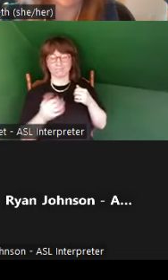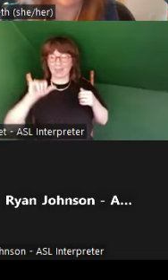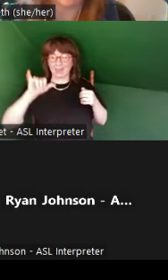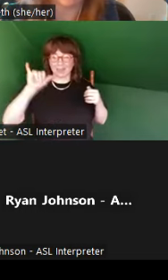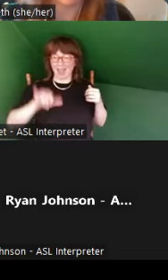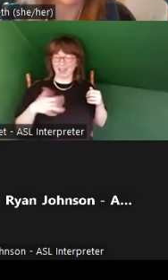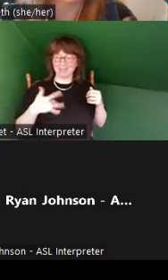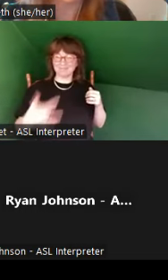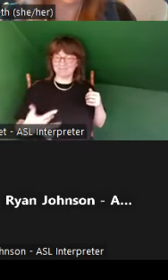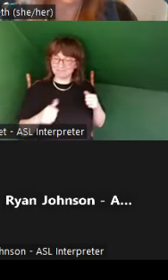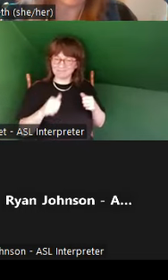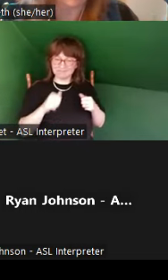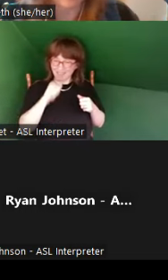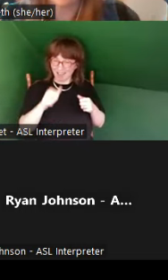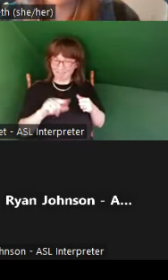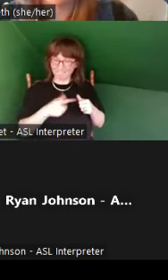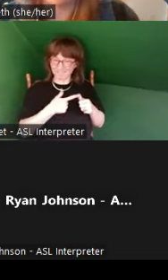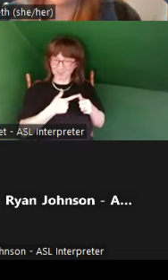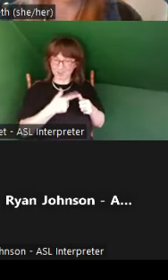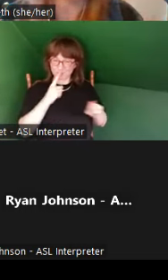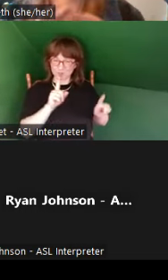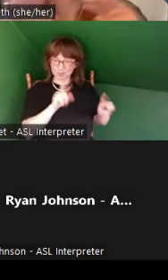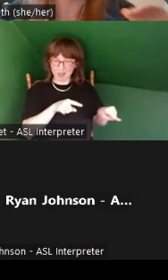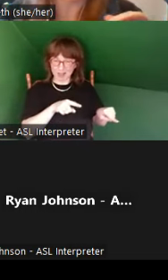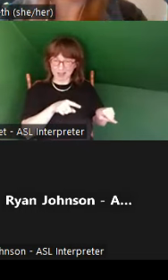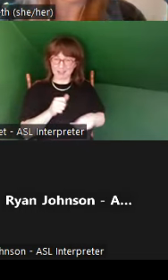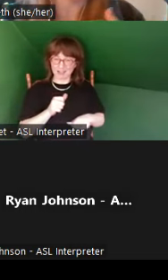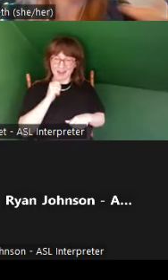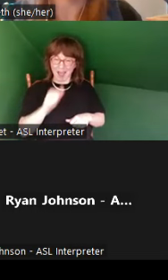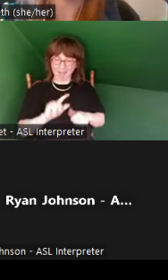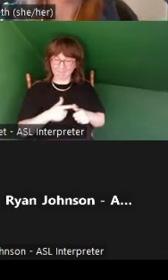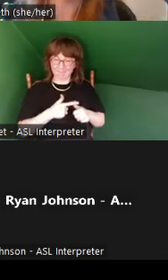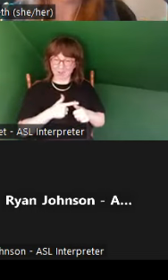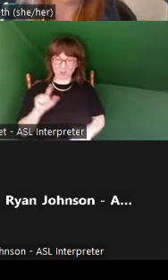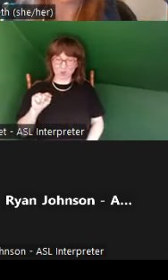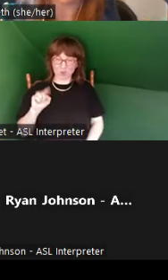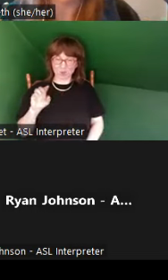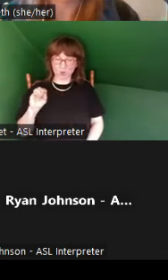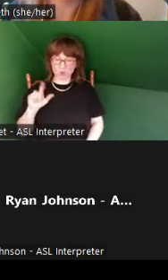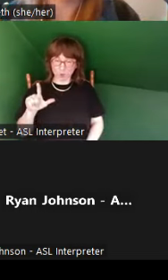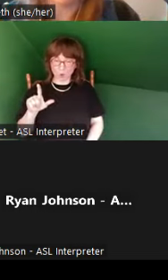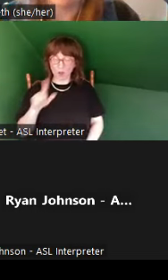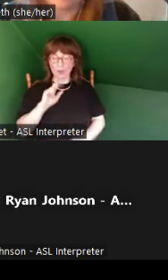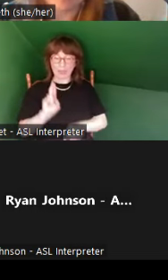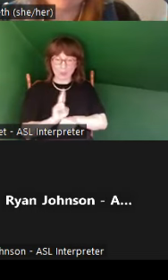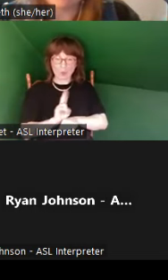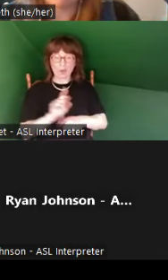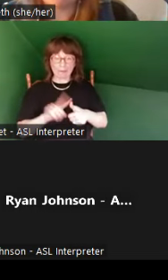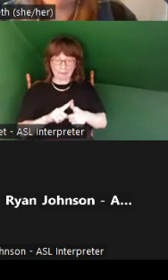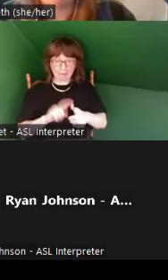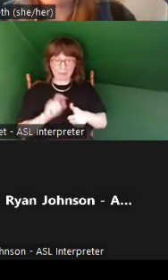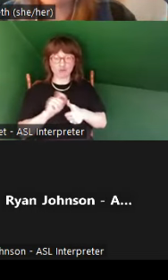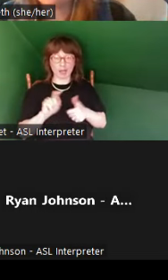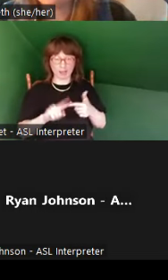of tools to deploy. They burn through every other possible tool before going to that